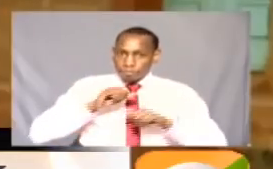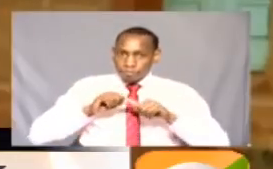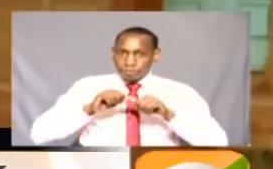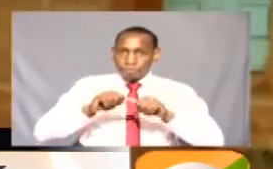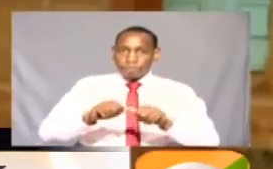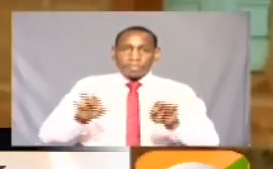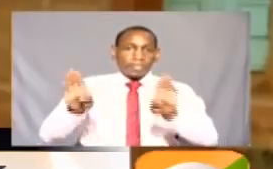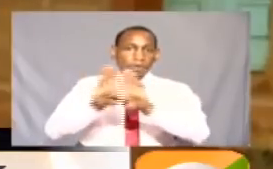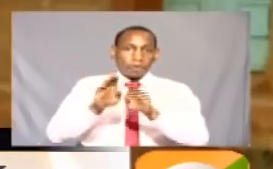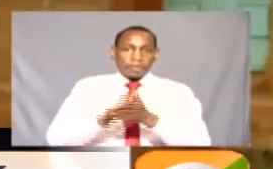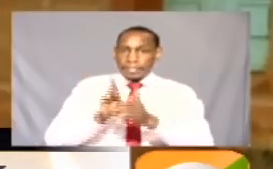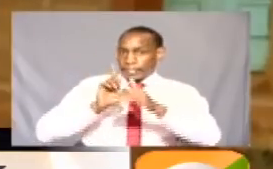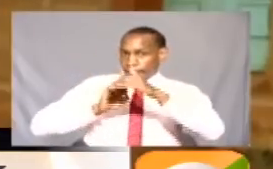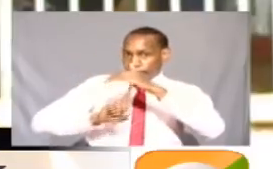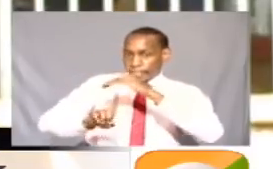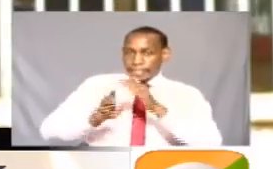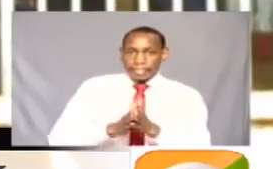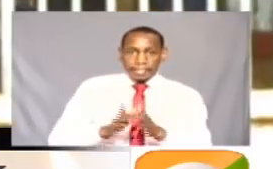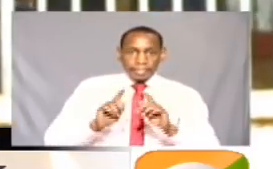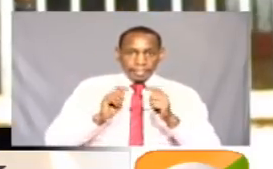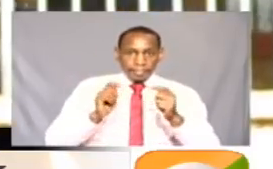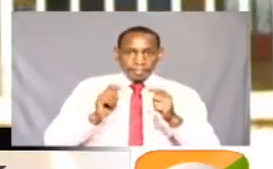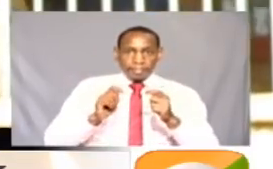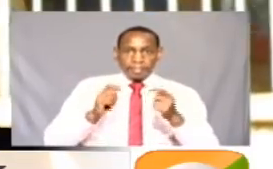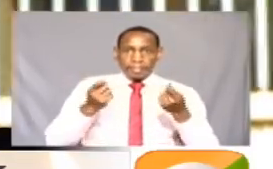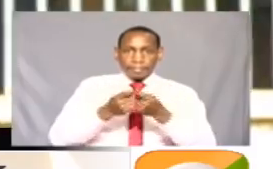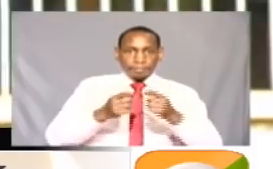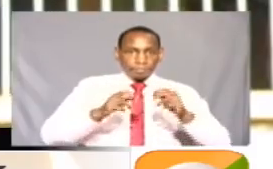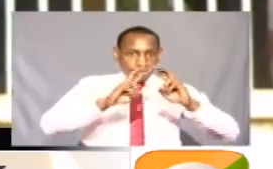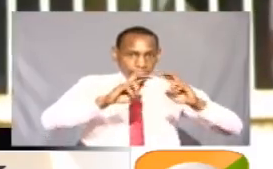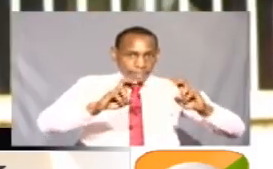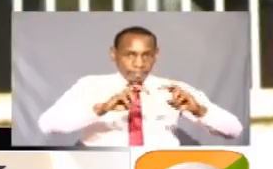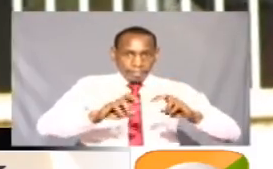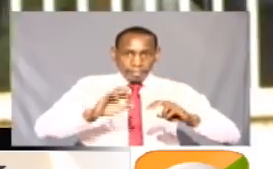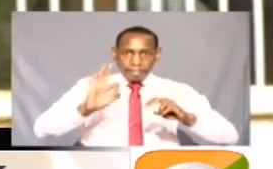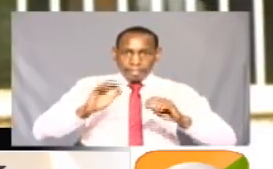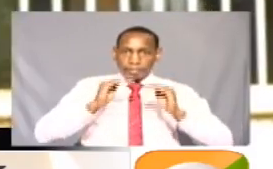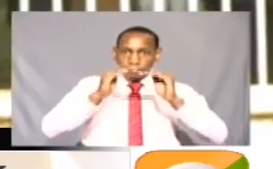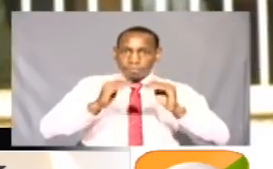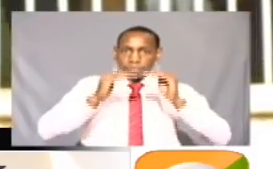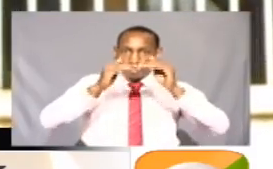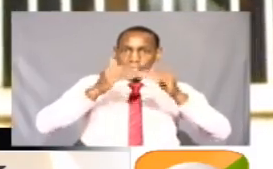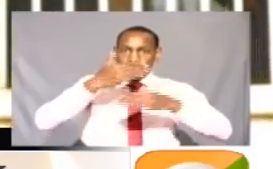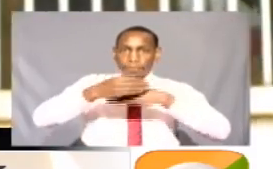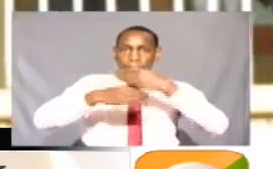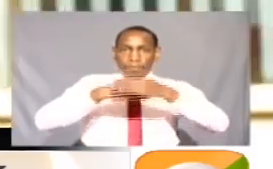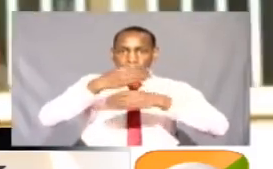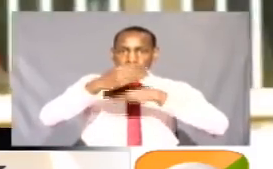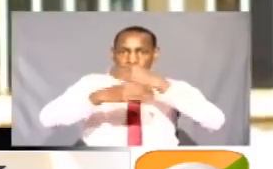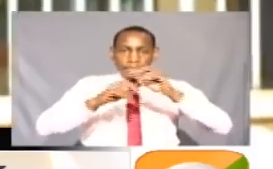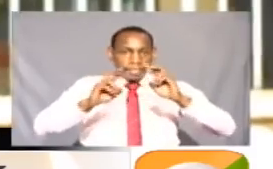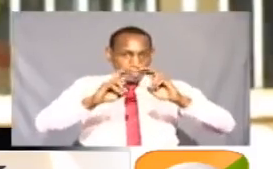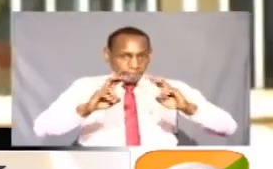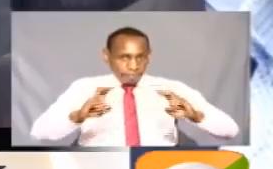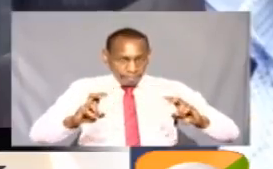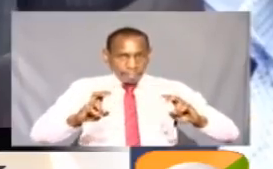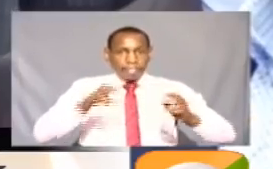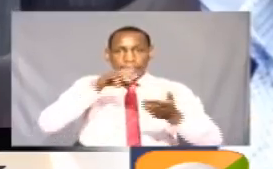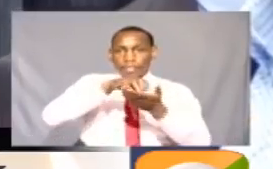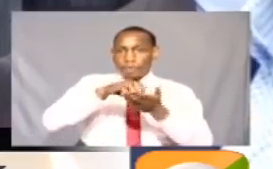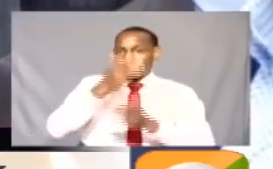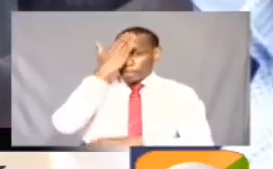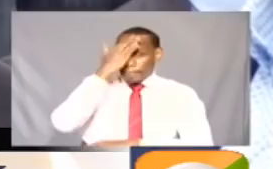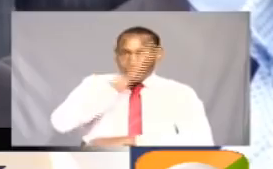cordoned. Inside, a team combed through the three-story building in a bid to piece together the Monday evening tragedy.